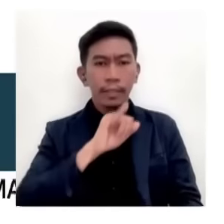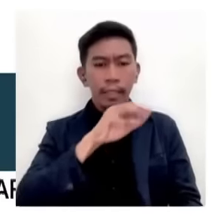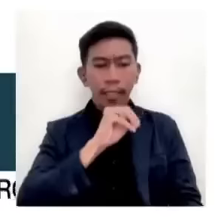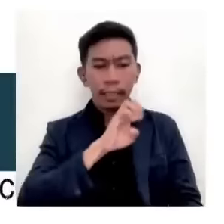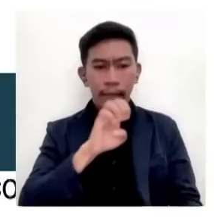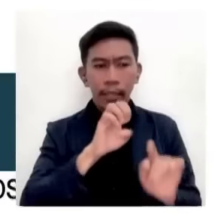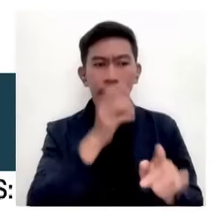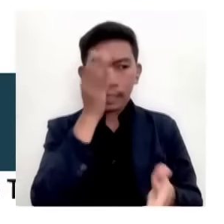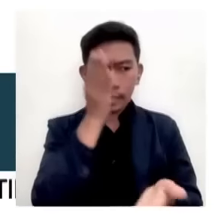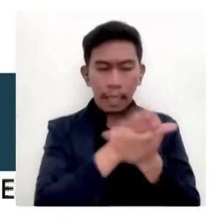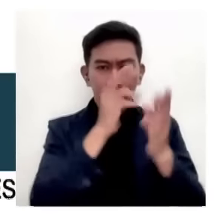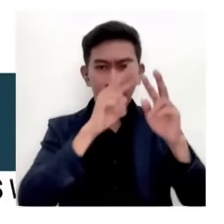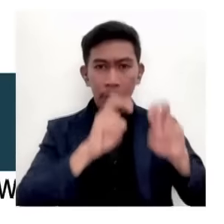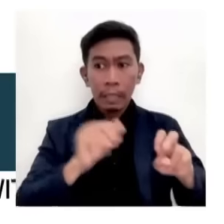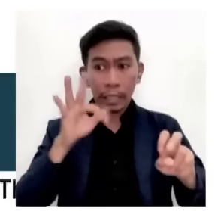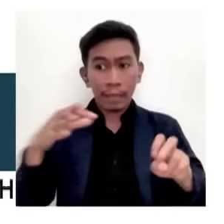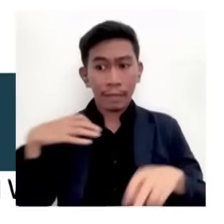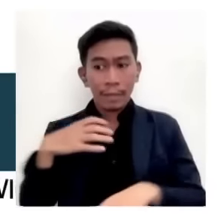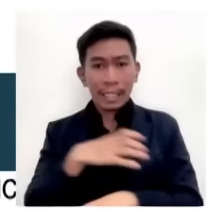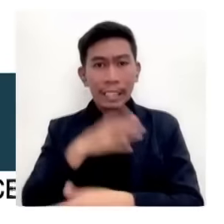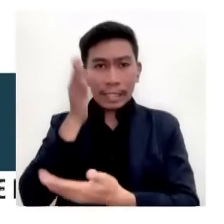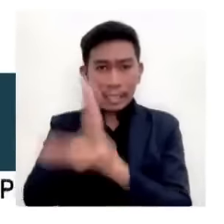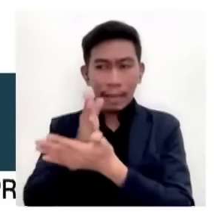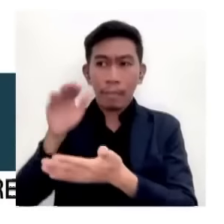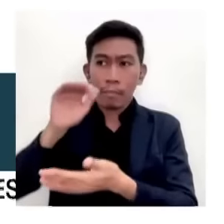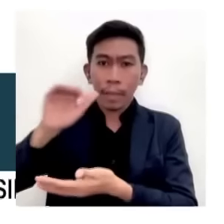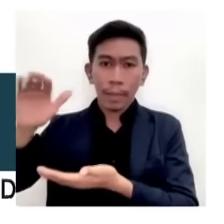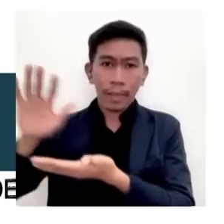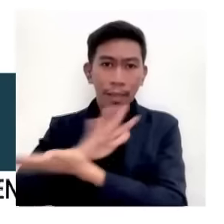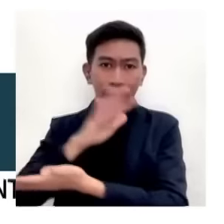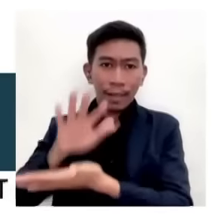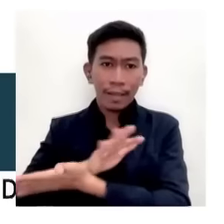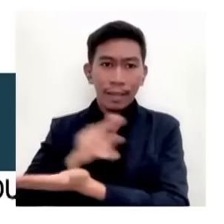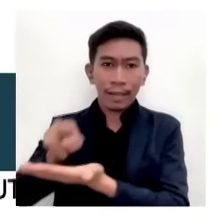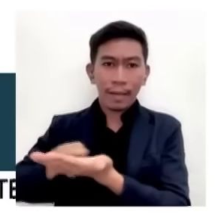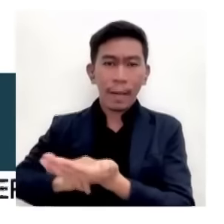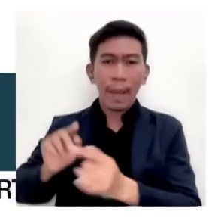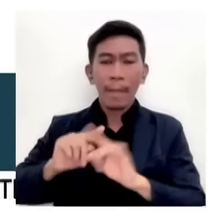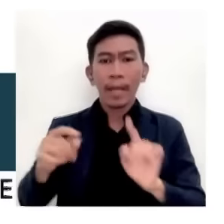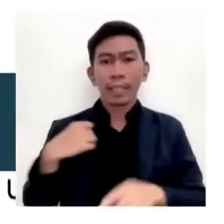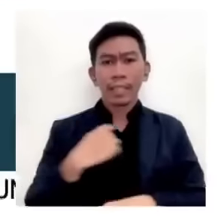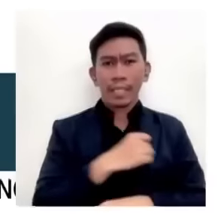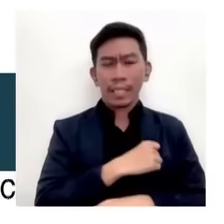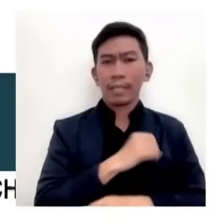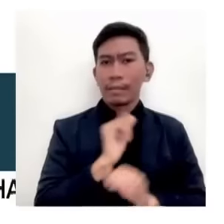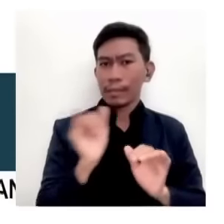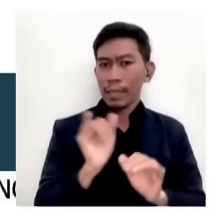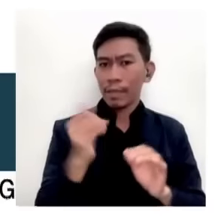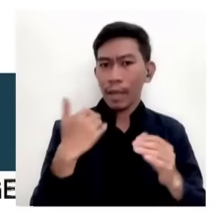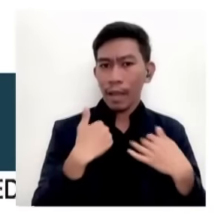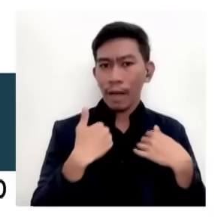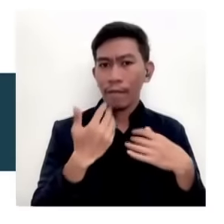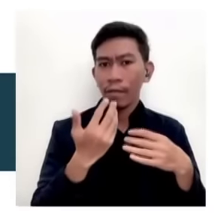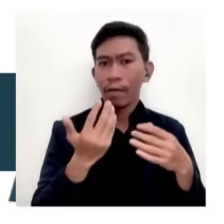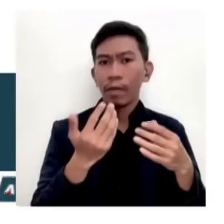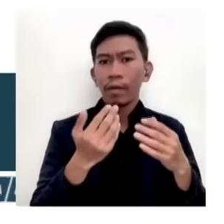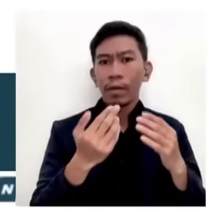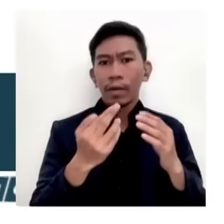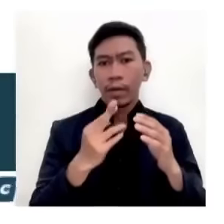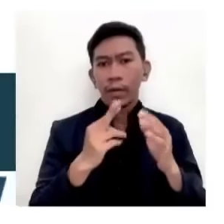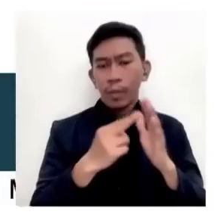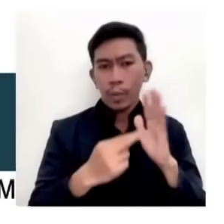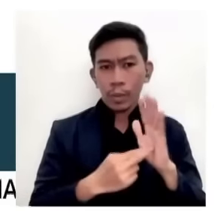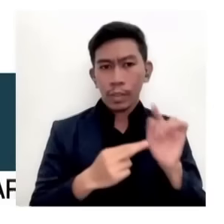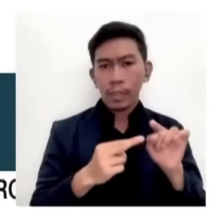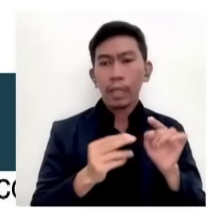to it. But the Senate also adopted a resolution, Senator, authorizing Senate President Juan Miguel Zubiri to question